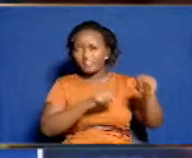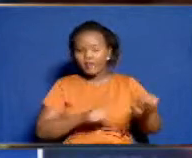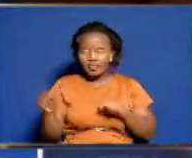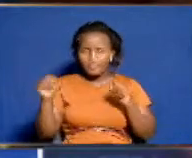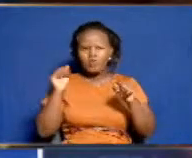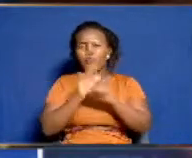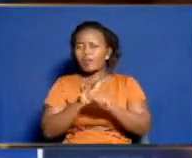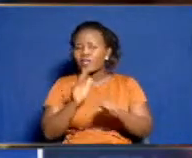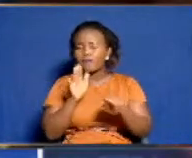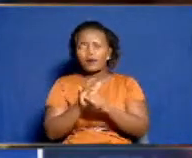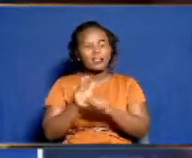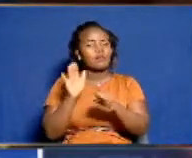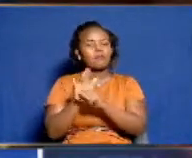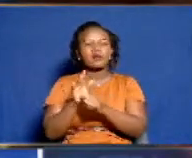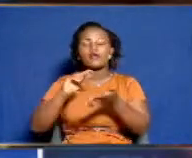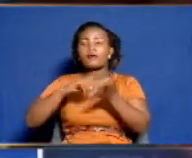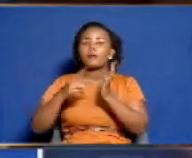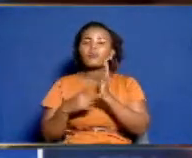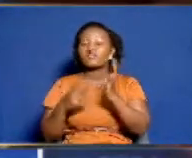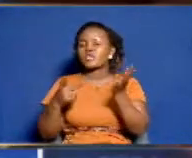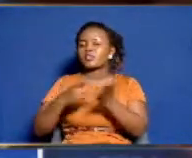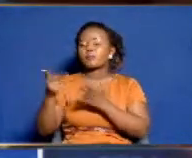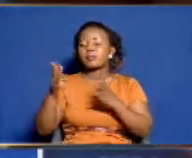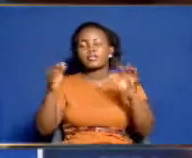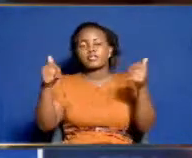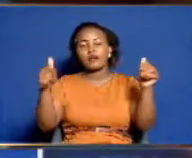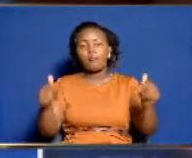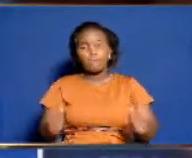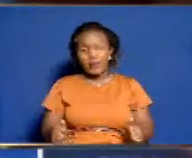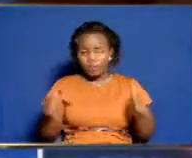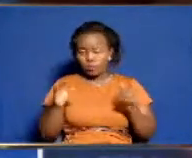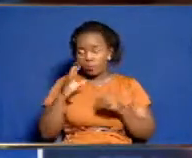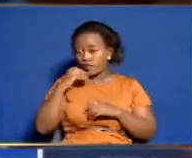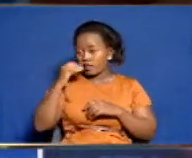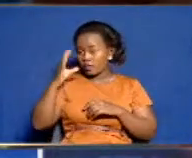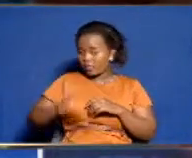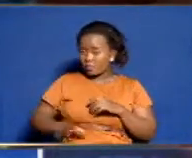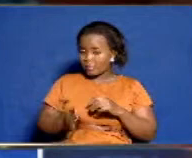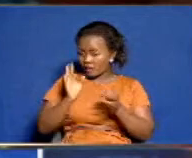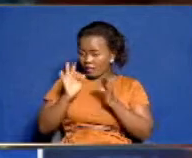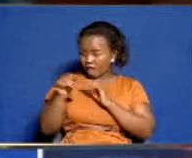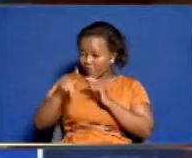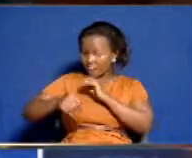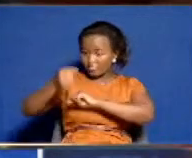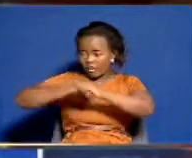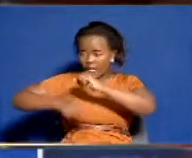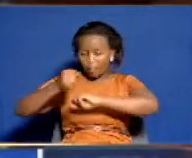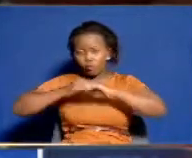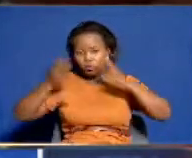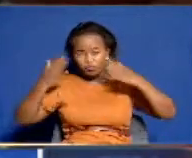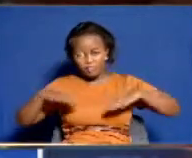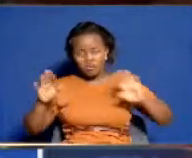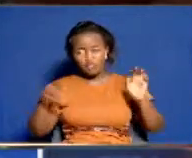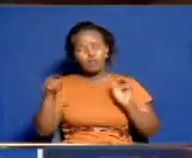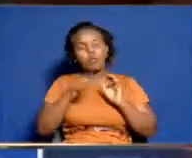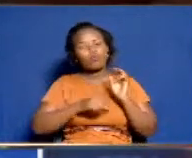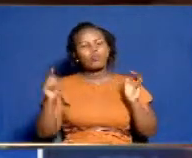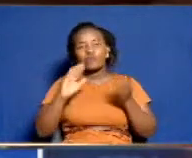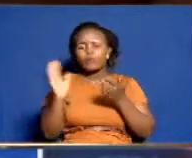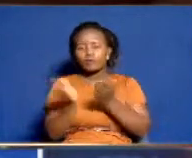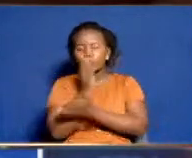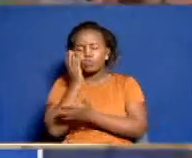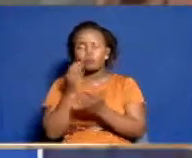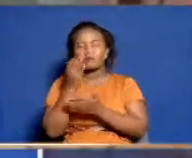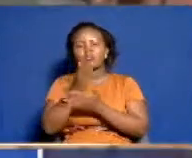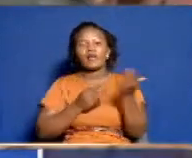pending bills in the Ministry of Infrastructure. Mr. Speaker, if that one, of course, is done, definitely we'll be able to offset some of the debts that